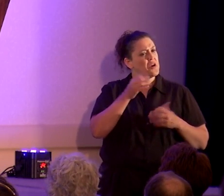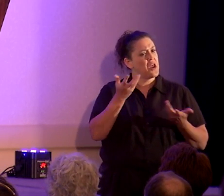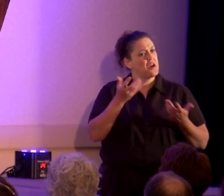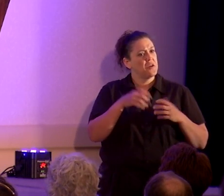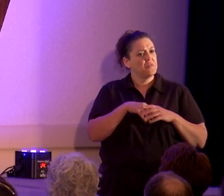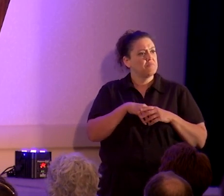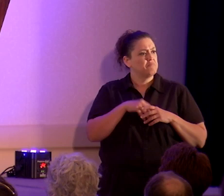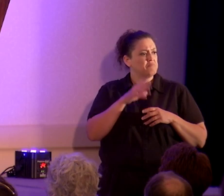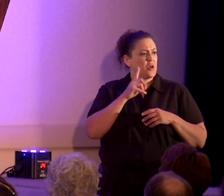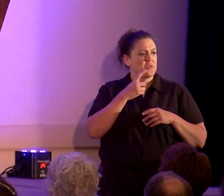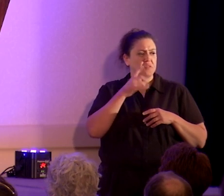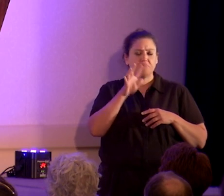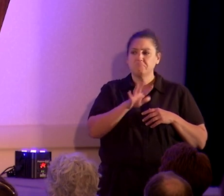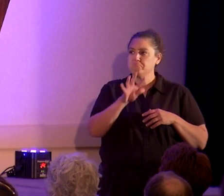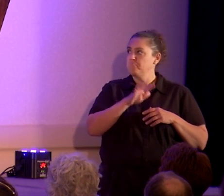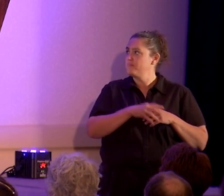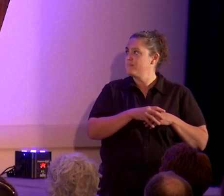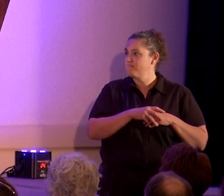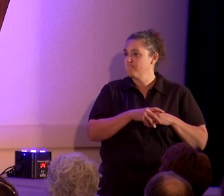it's probably around there.